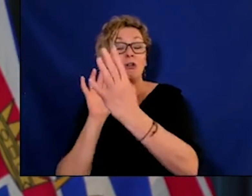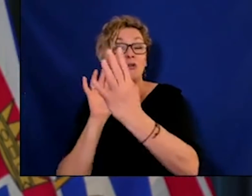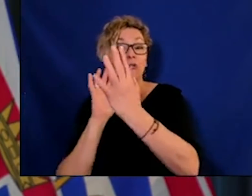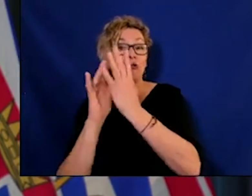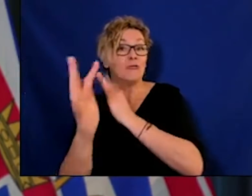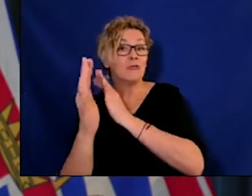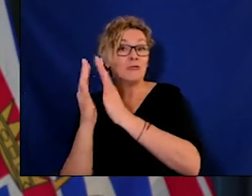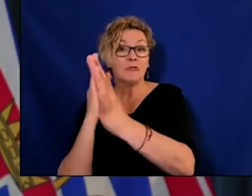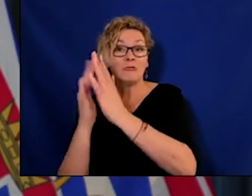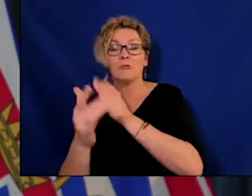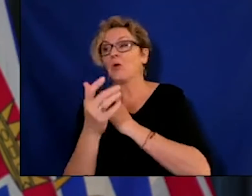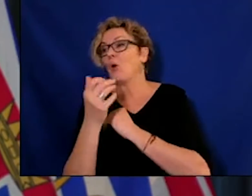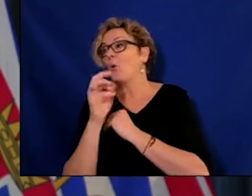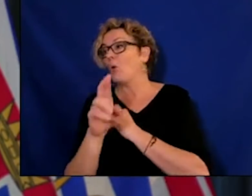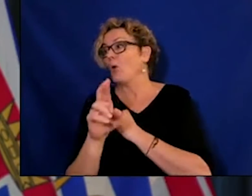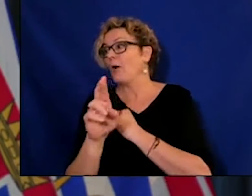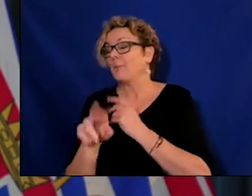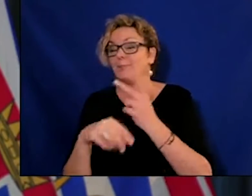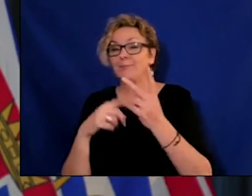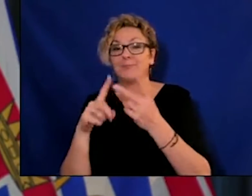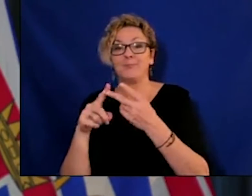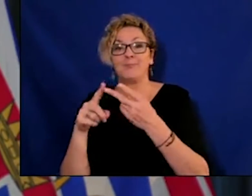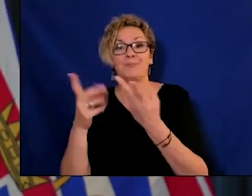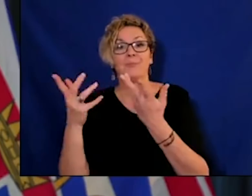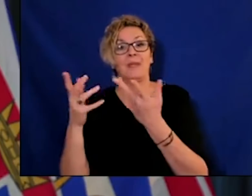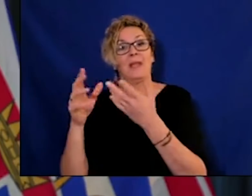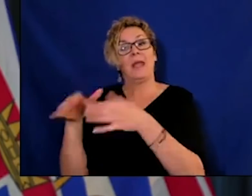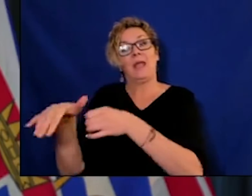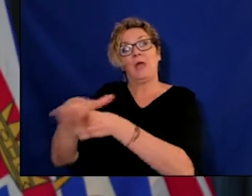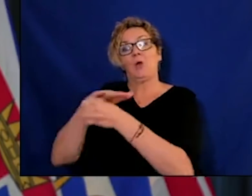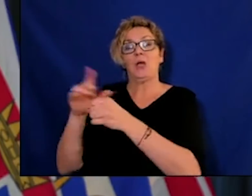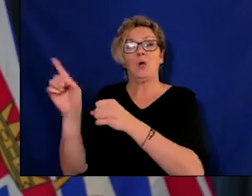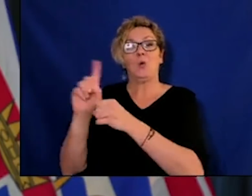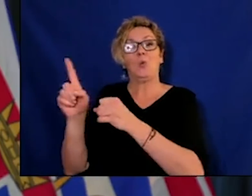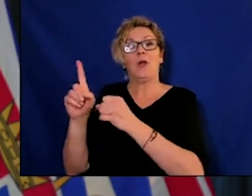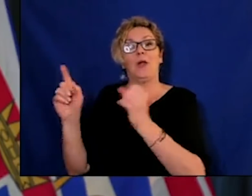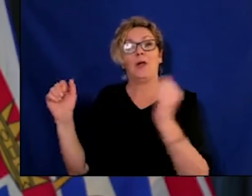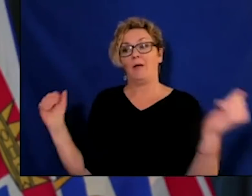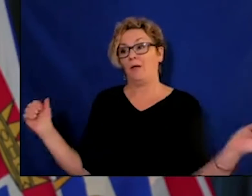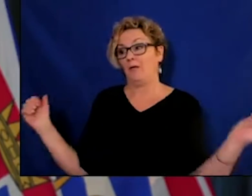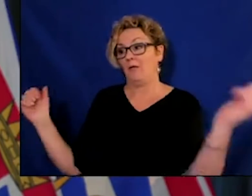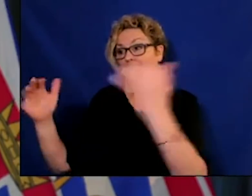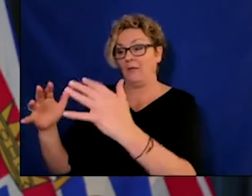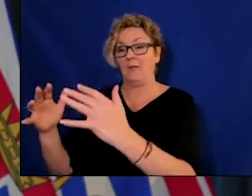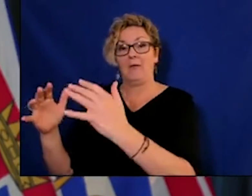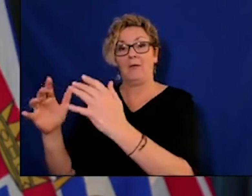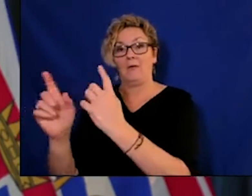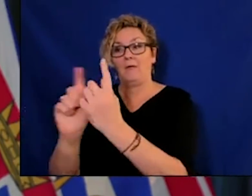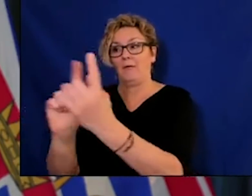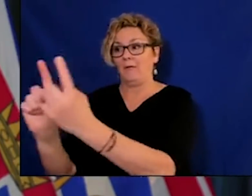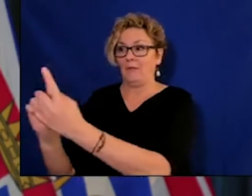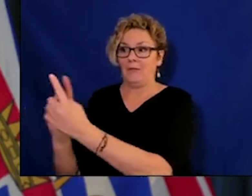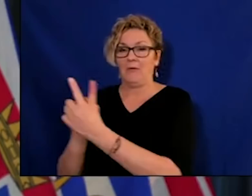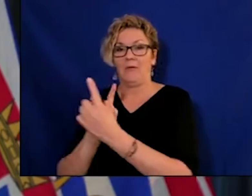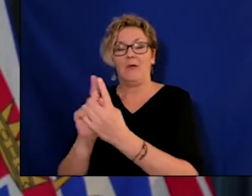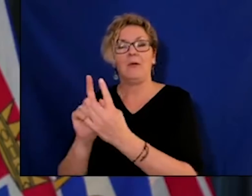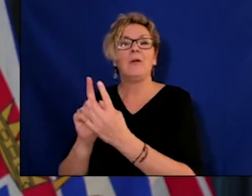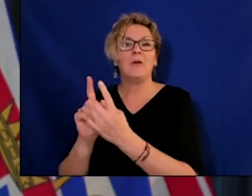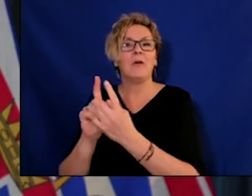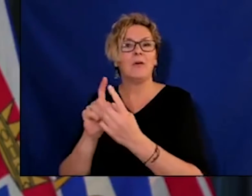we know that teachers have been involved in all of the COVID safety plans in a school. So it's similar